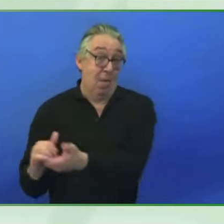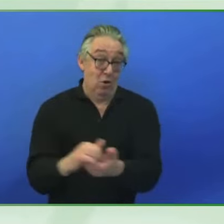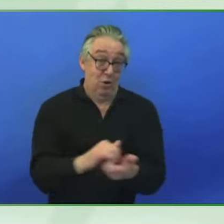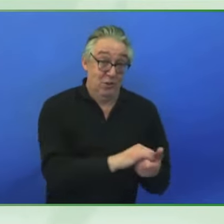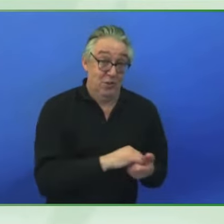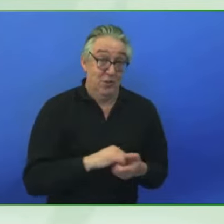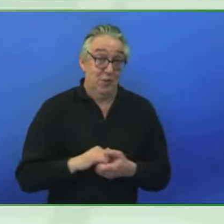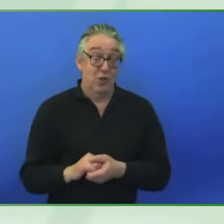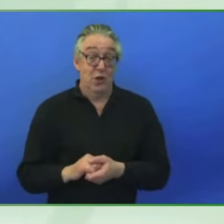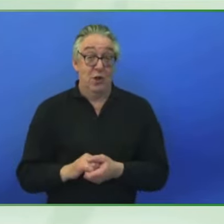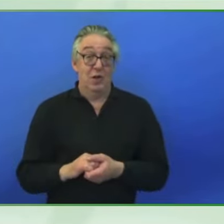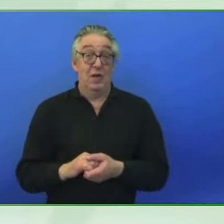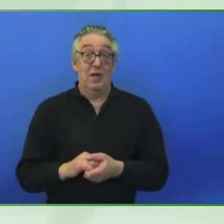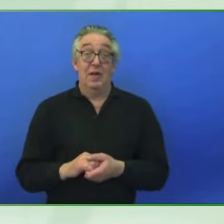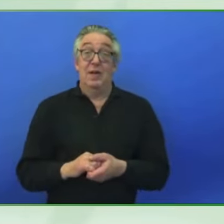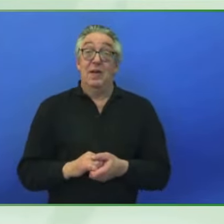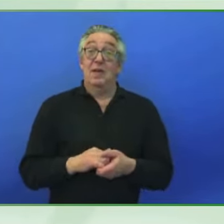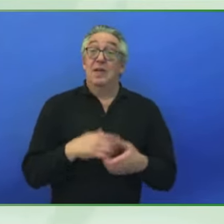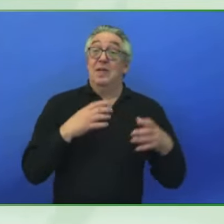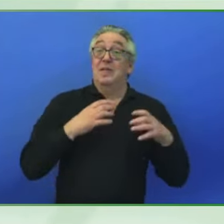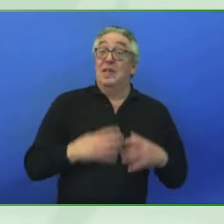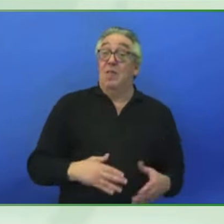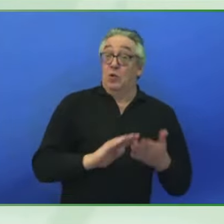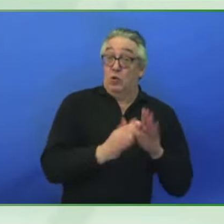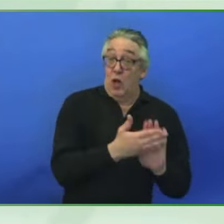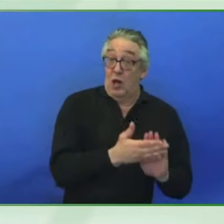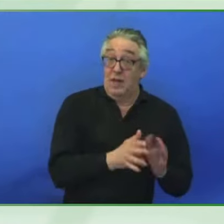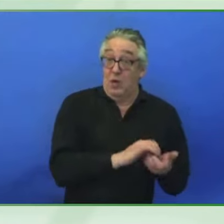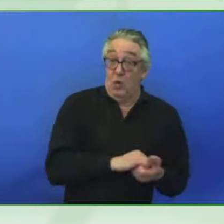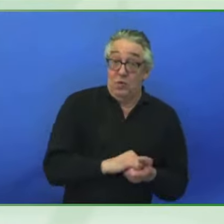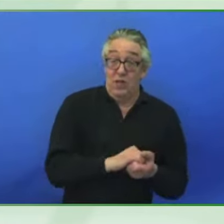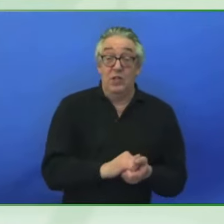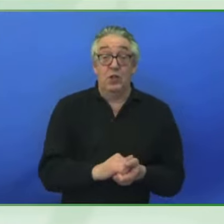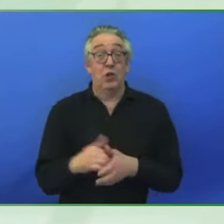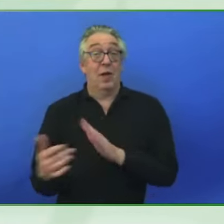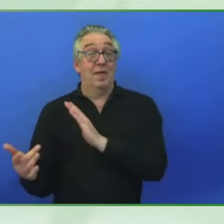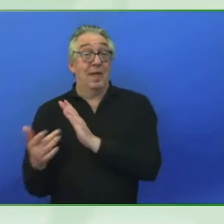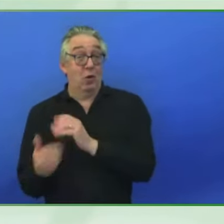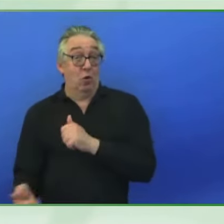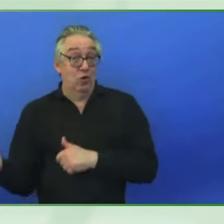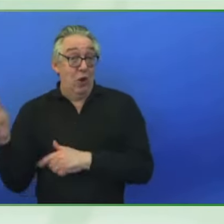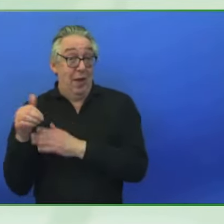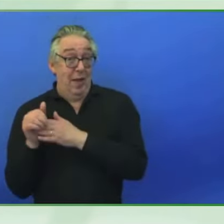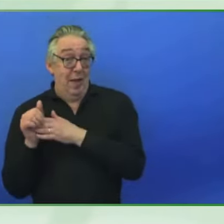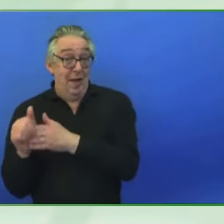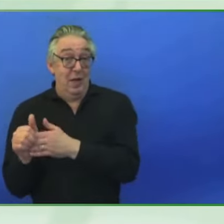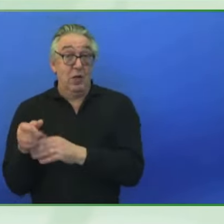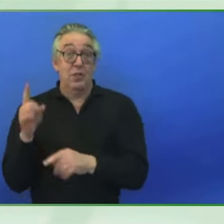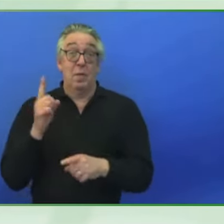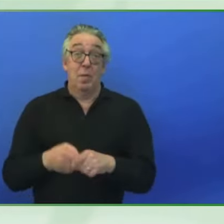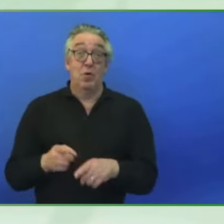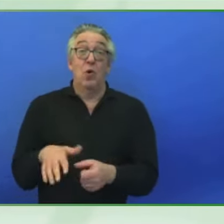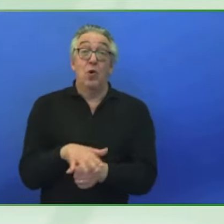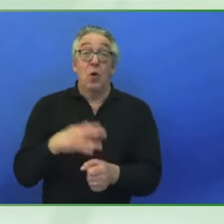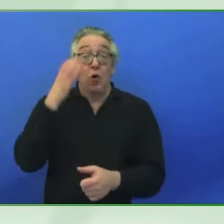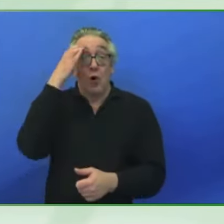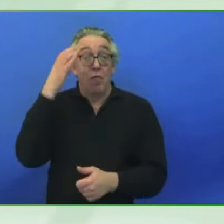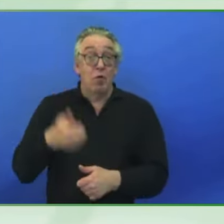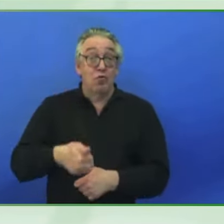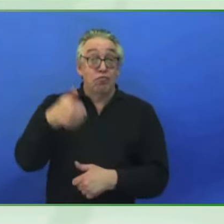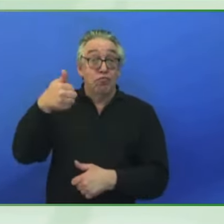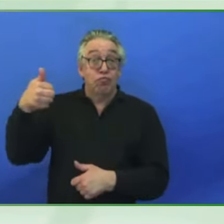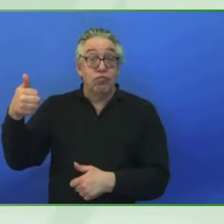society organizations, technology leaders in the cities and communities in those cities. And the project is really showing